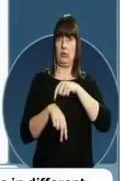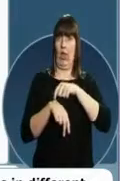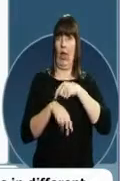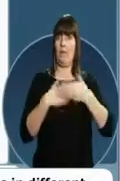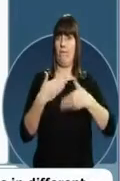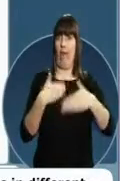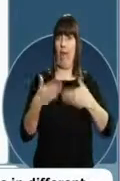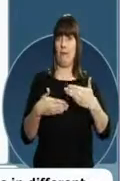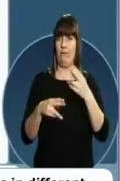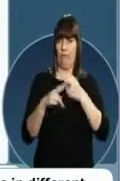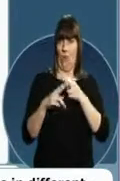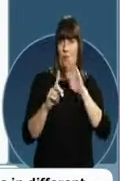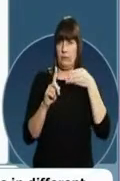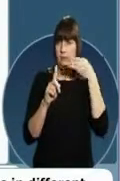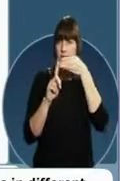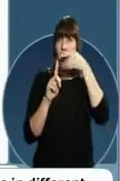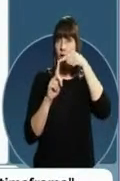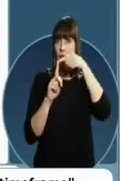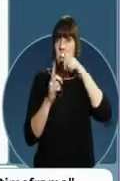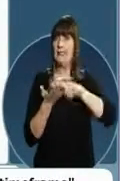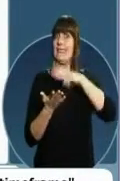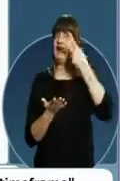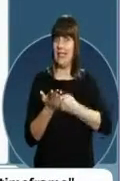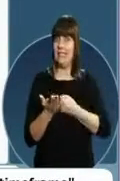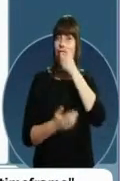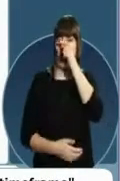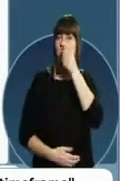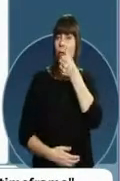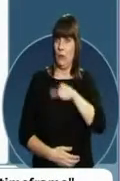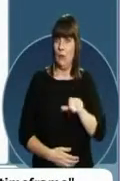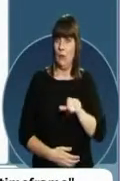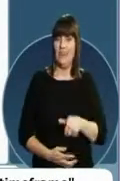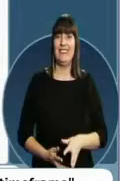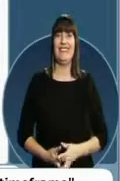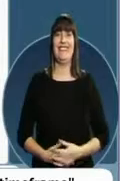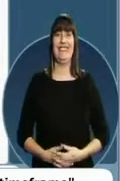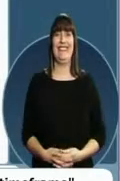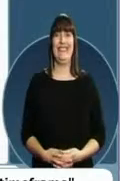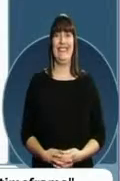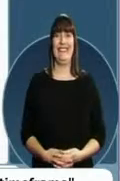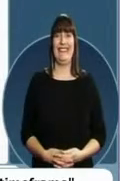The pink shading indicates the time frame for which a particular tense can be used.